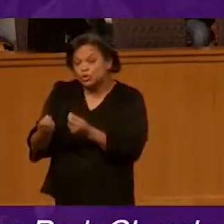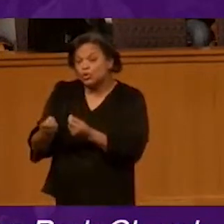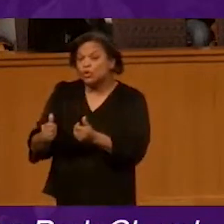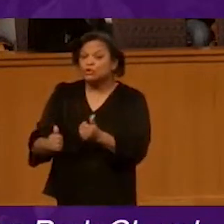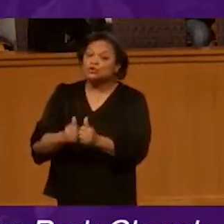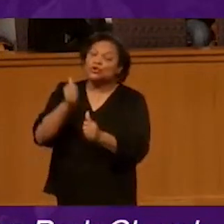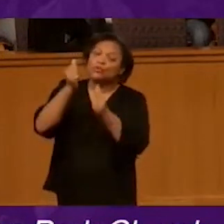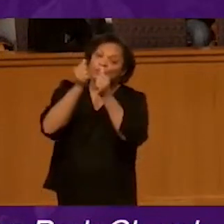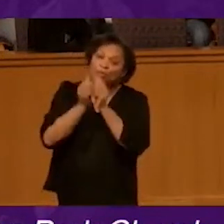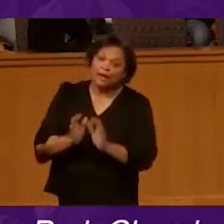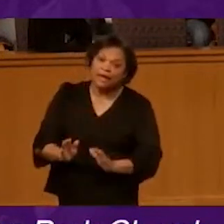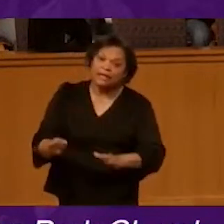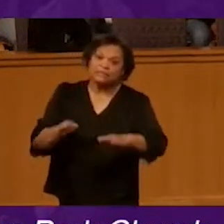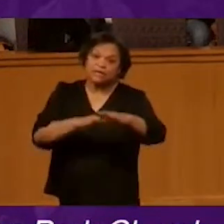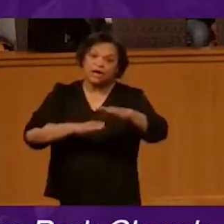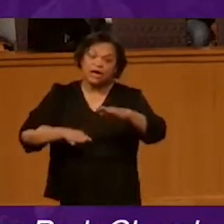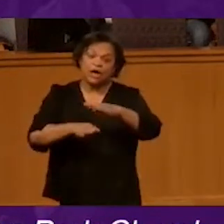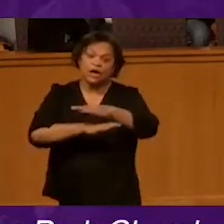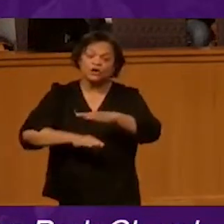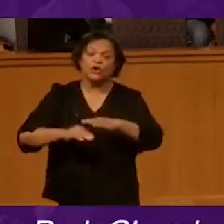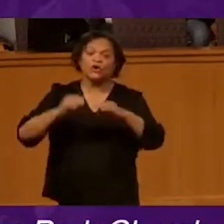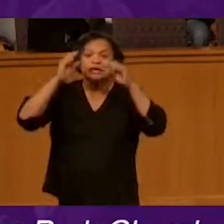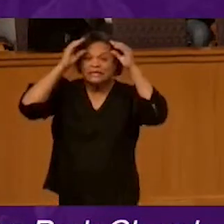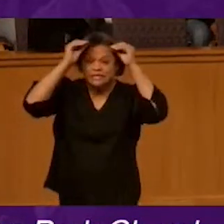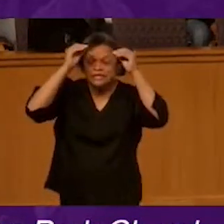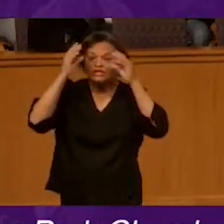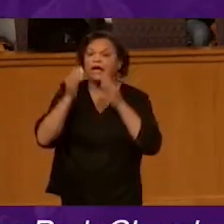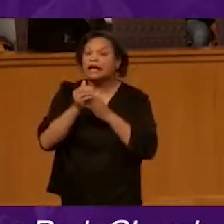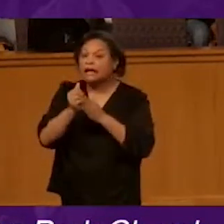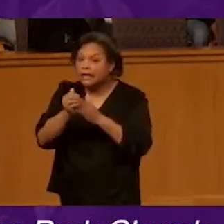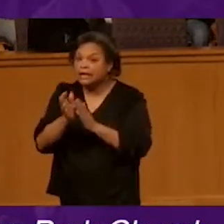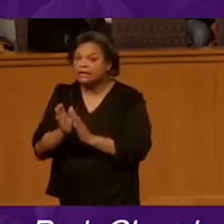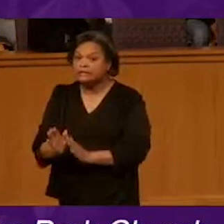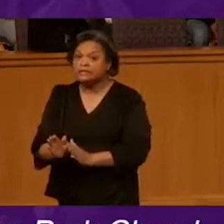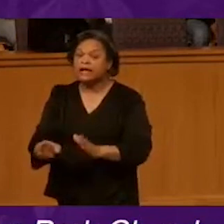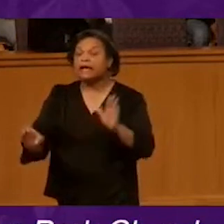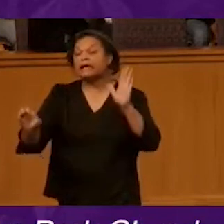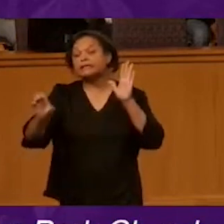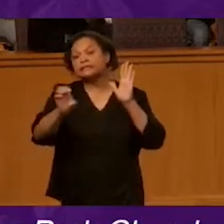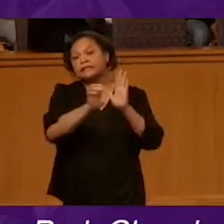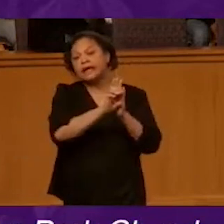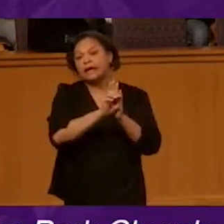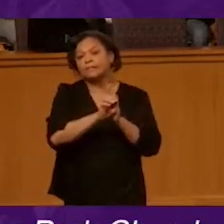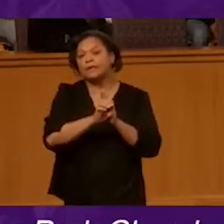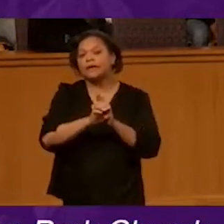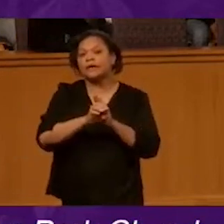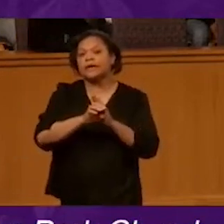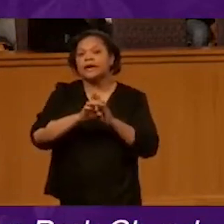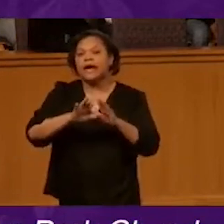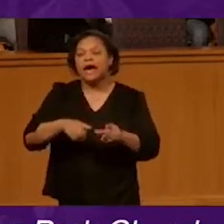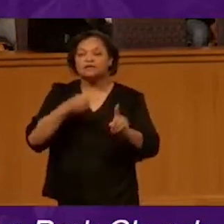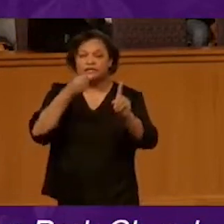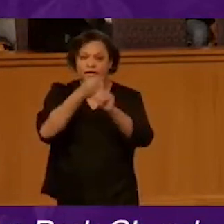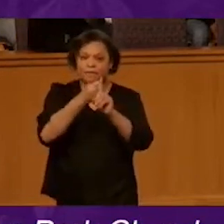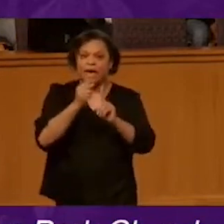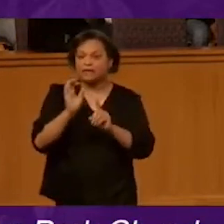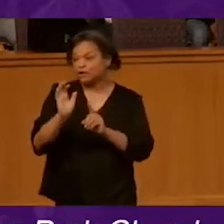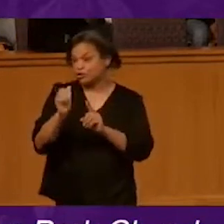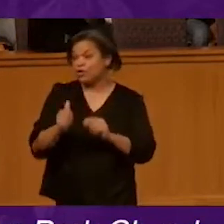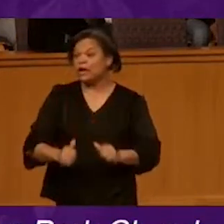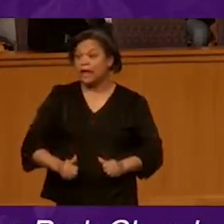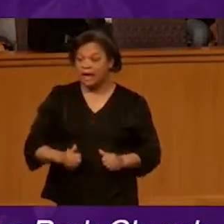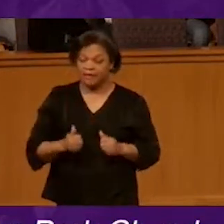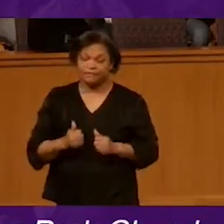super blessed to be up under her teaching, under her leadership, and under her example. How's Lady Kim impacted your life?